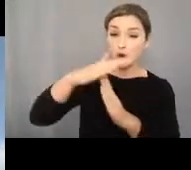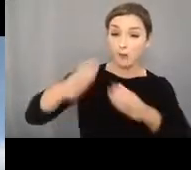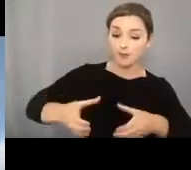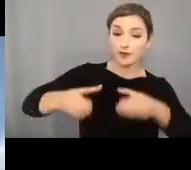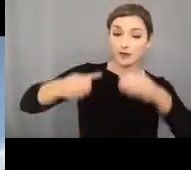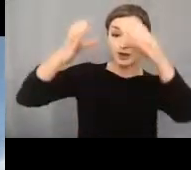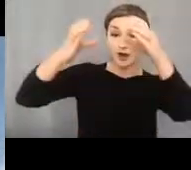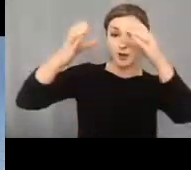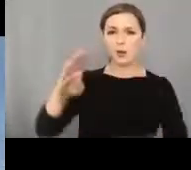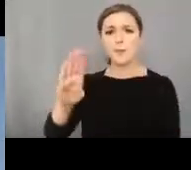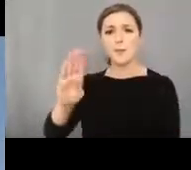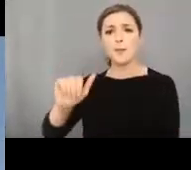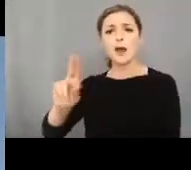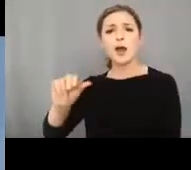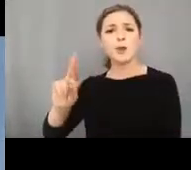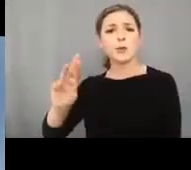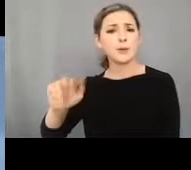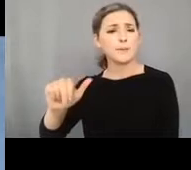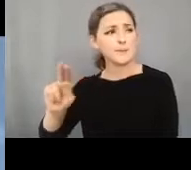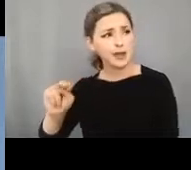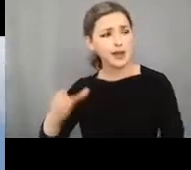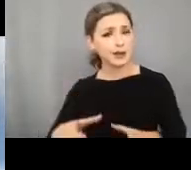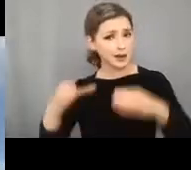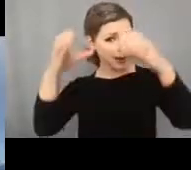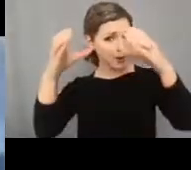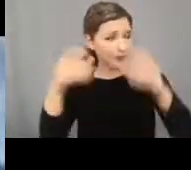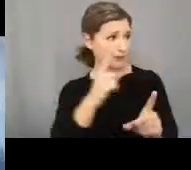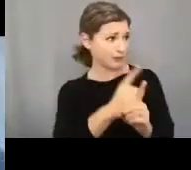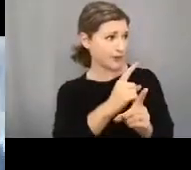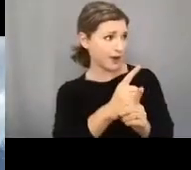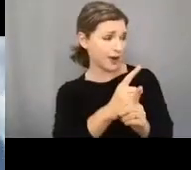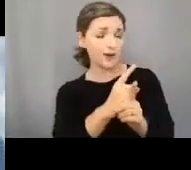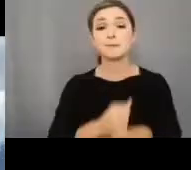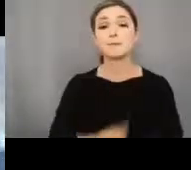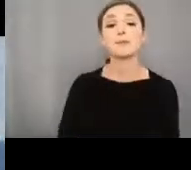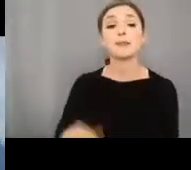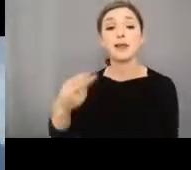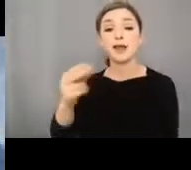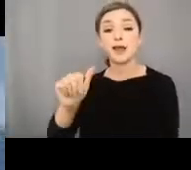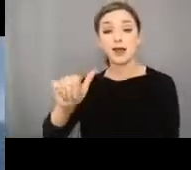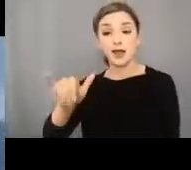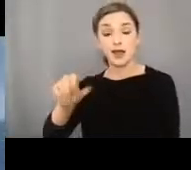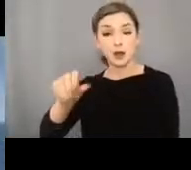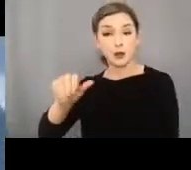called? On Hayward Field, and to the left, that's Matthew Knight Arena.